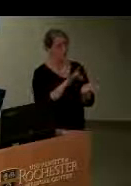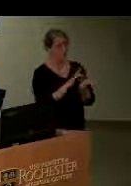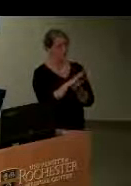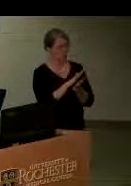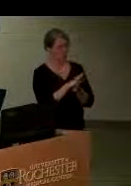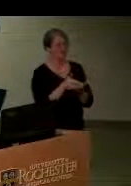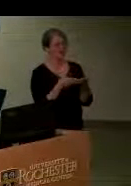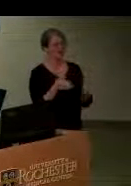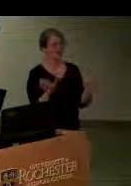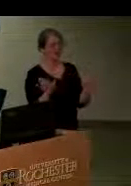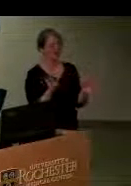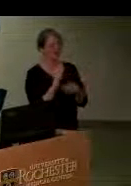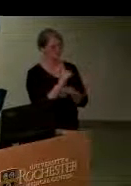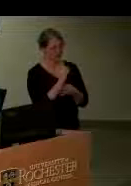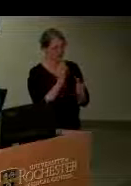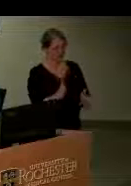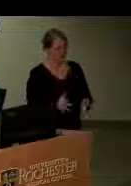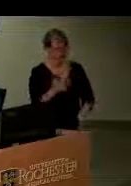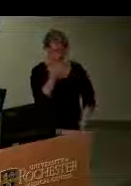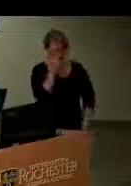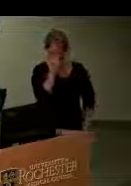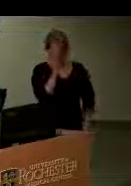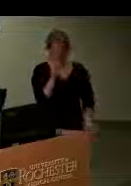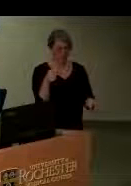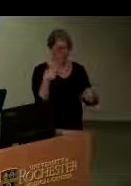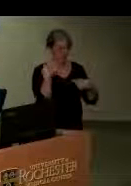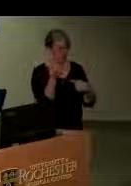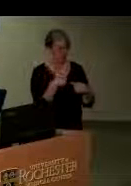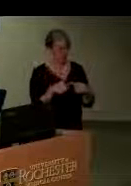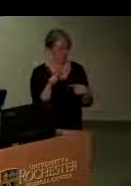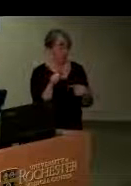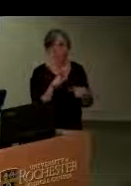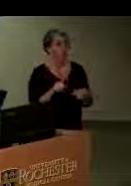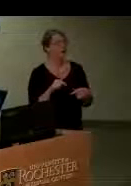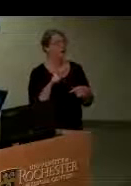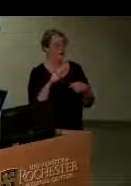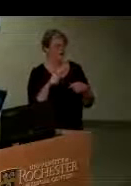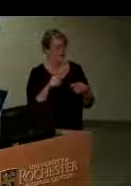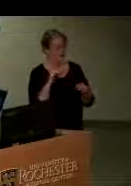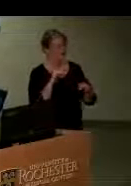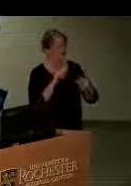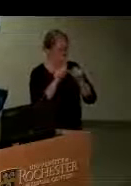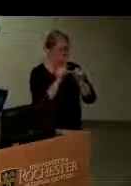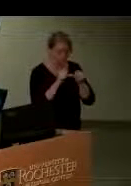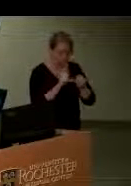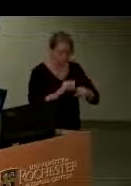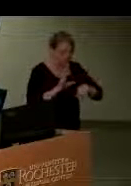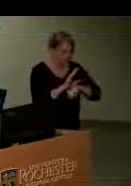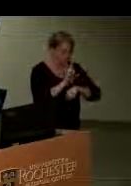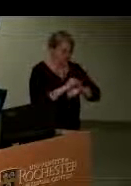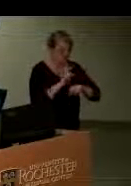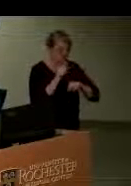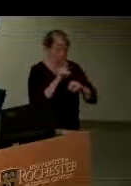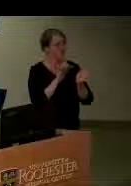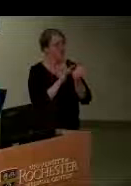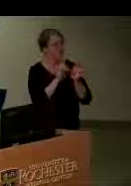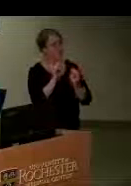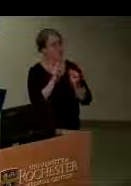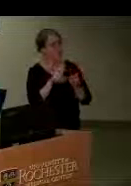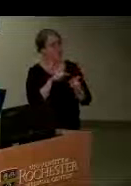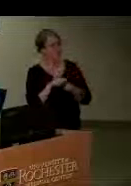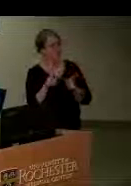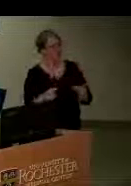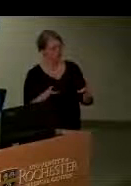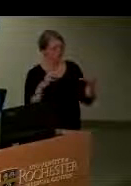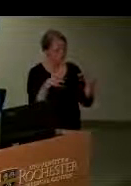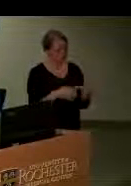general internist who was as smart as anybody I ever saw. And he was getting consults routinely from the medical subspecialists to try